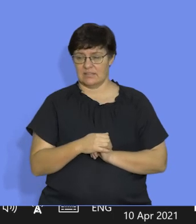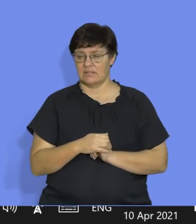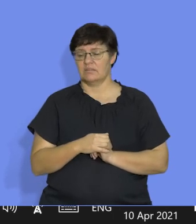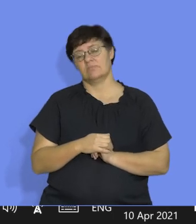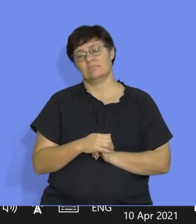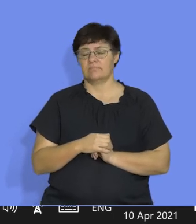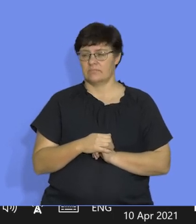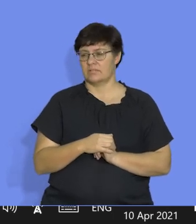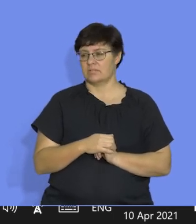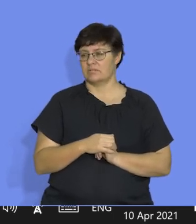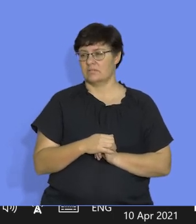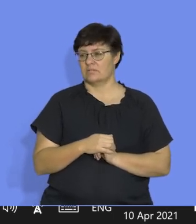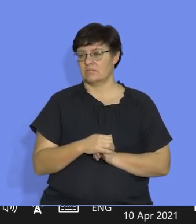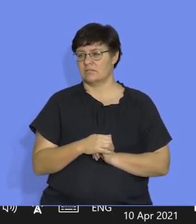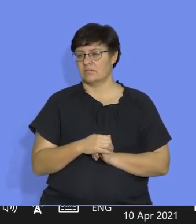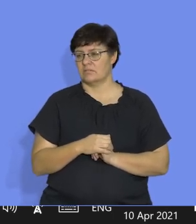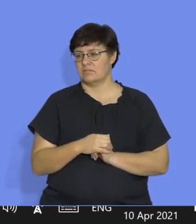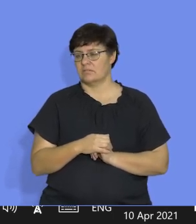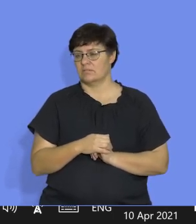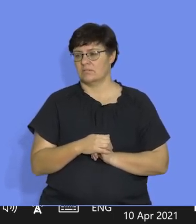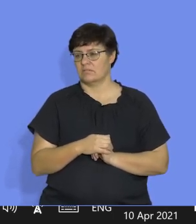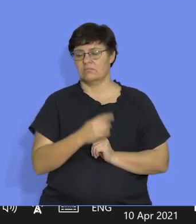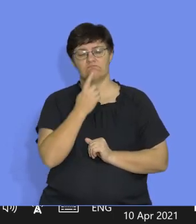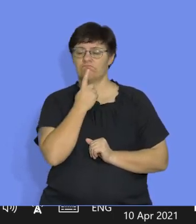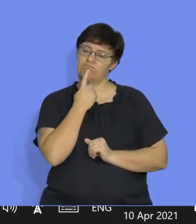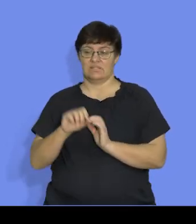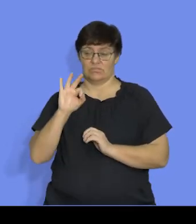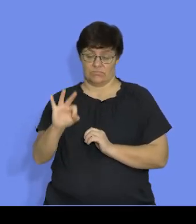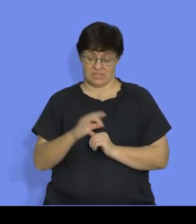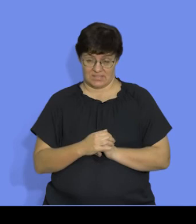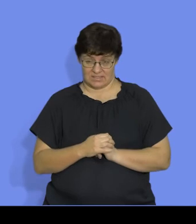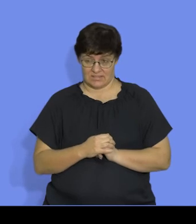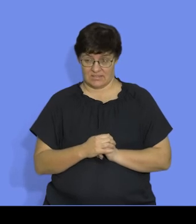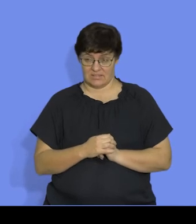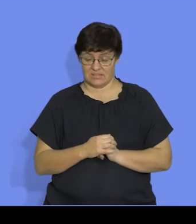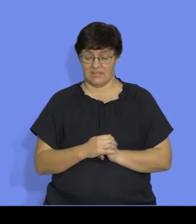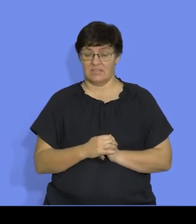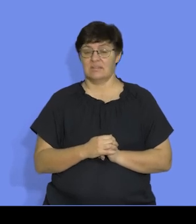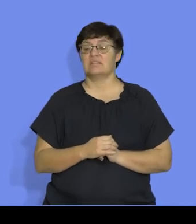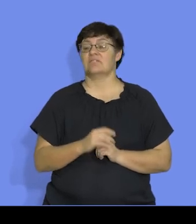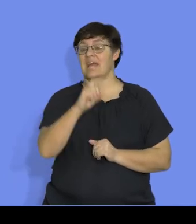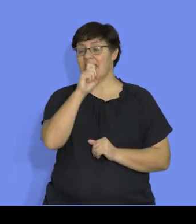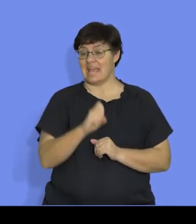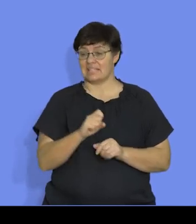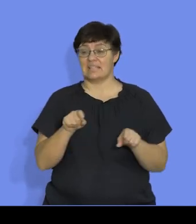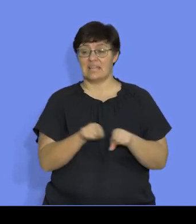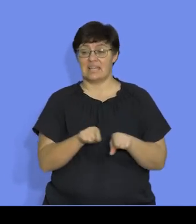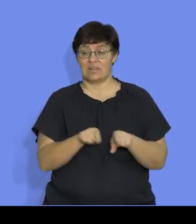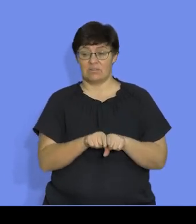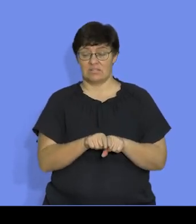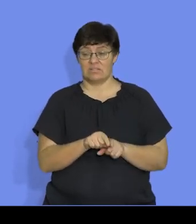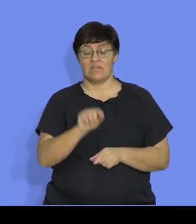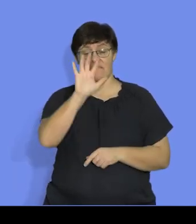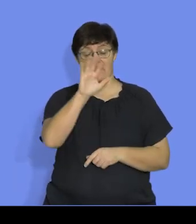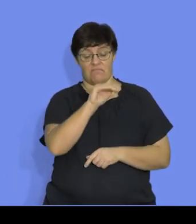So let's see what happens when I divide. Oh, let's have a look. So that means that x will be equal to